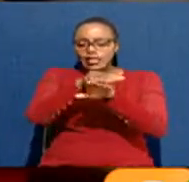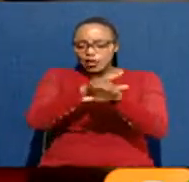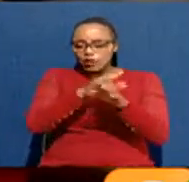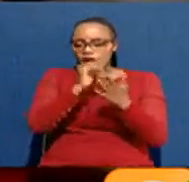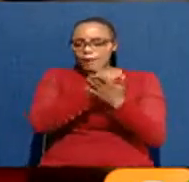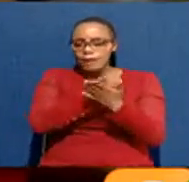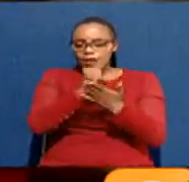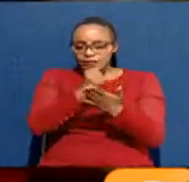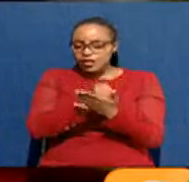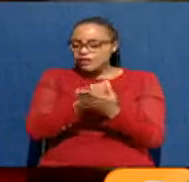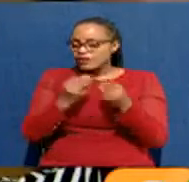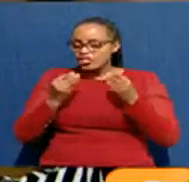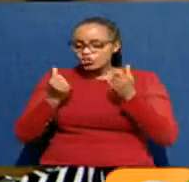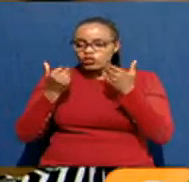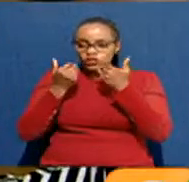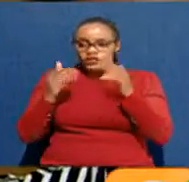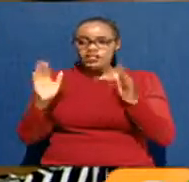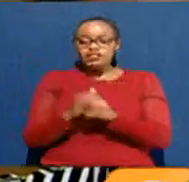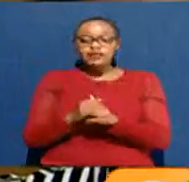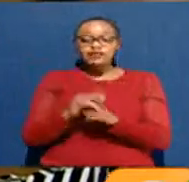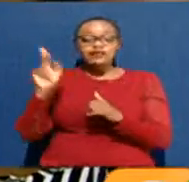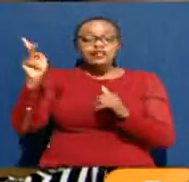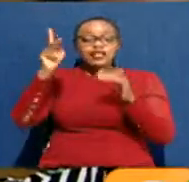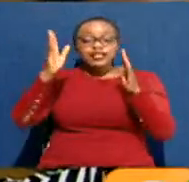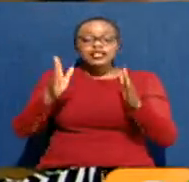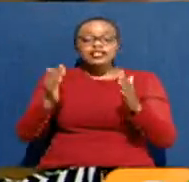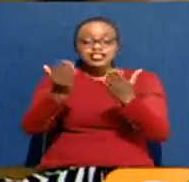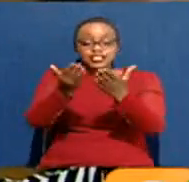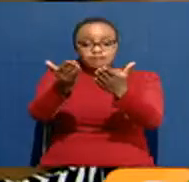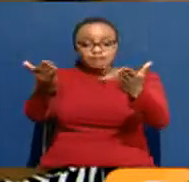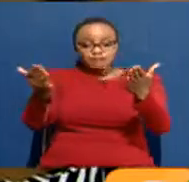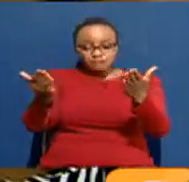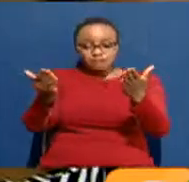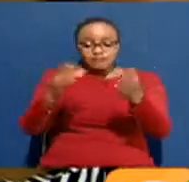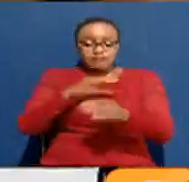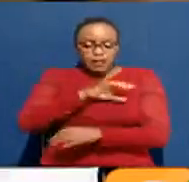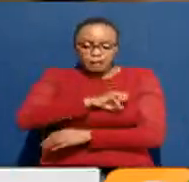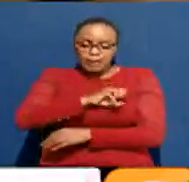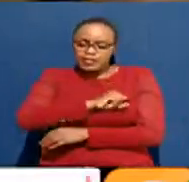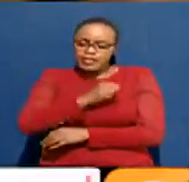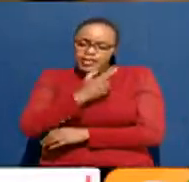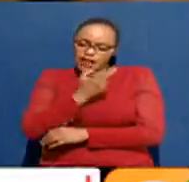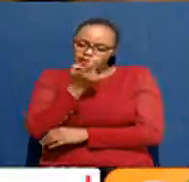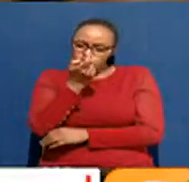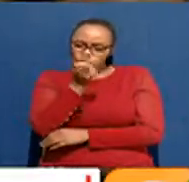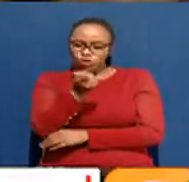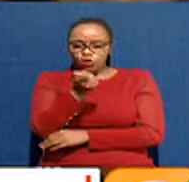passports once and for all. People of Kenya, to be patient a little while,